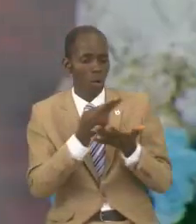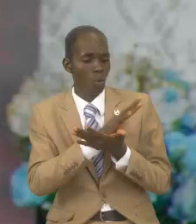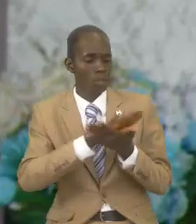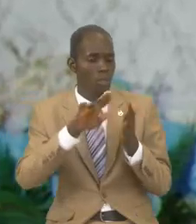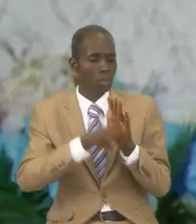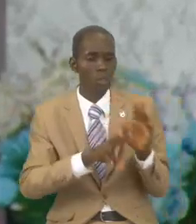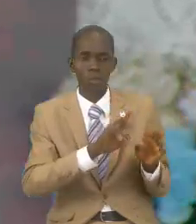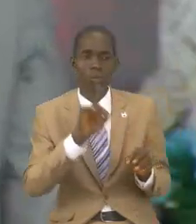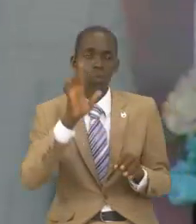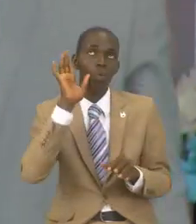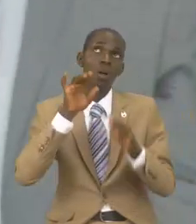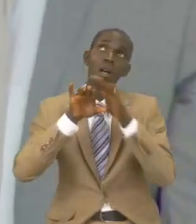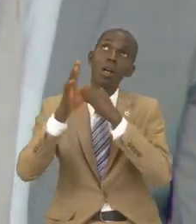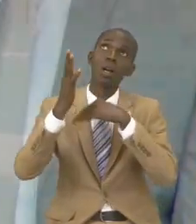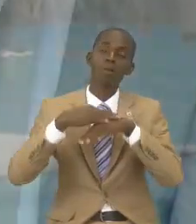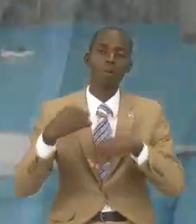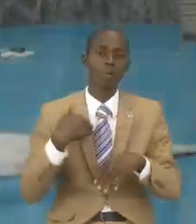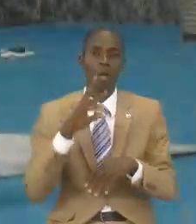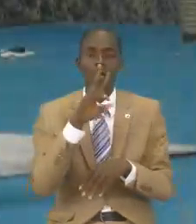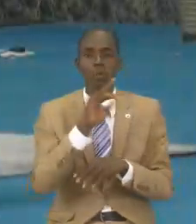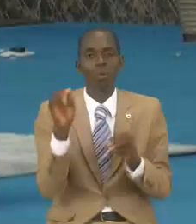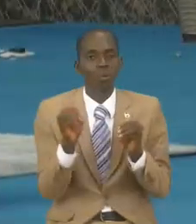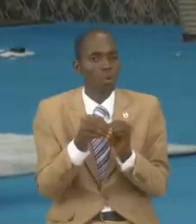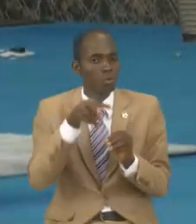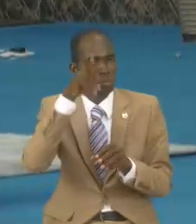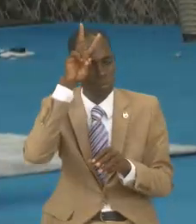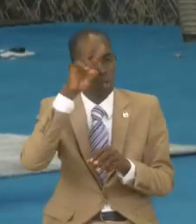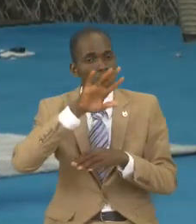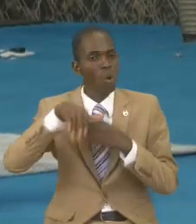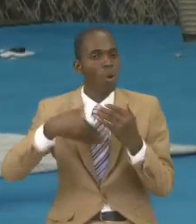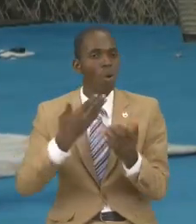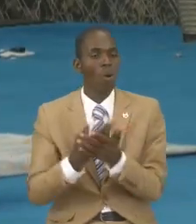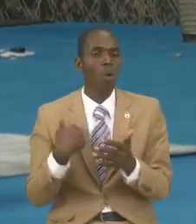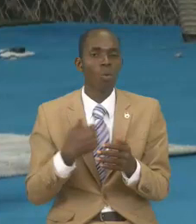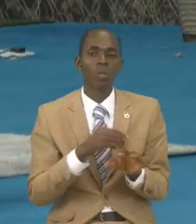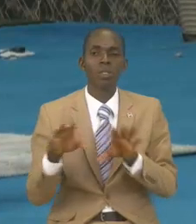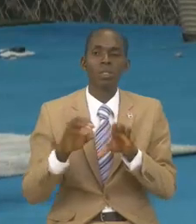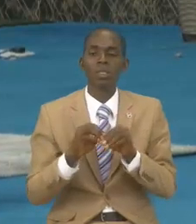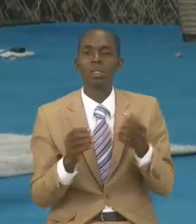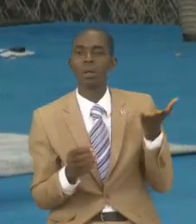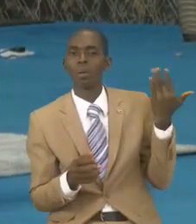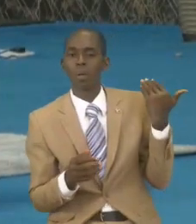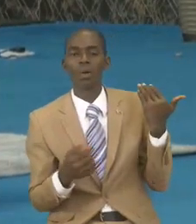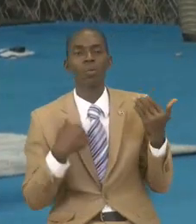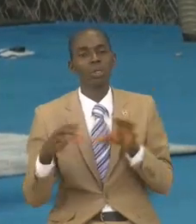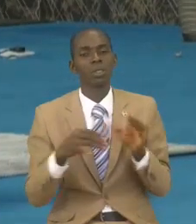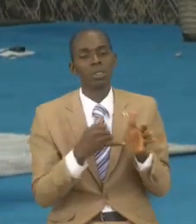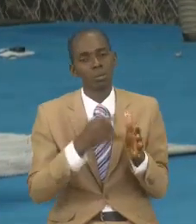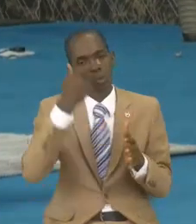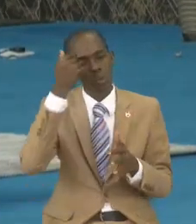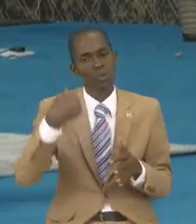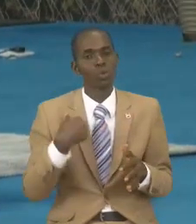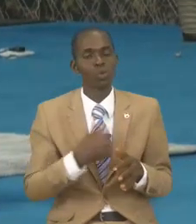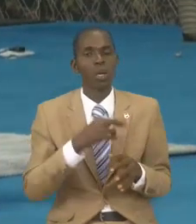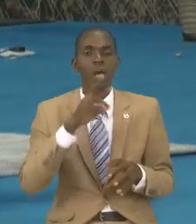more ignorant. All we did in the past, it was when we were ignorant of